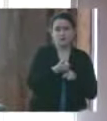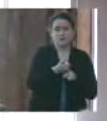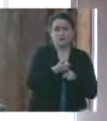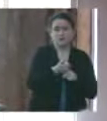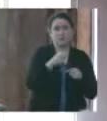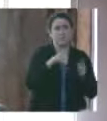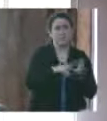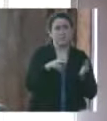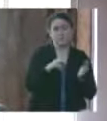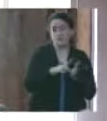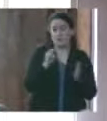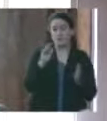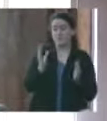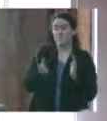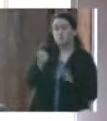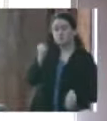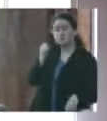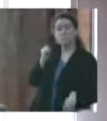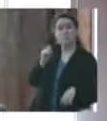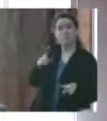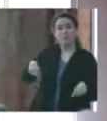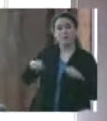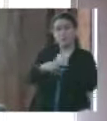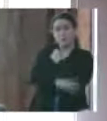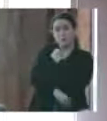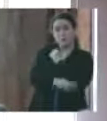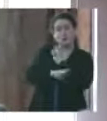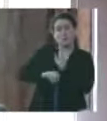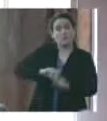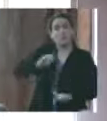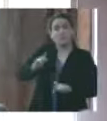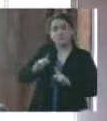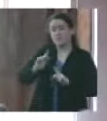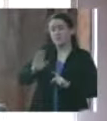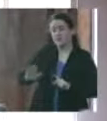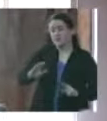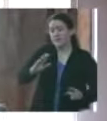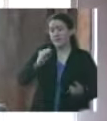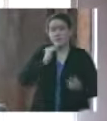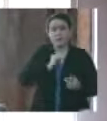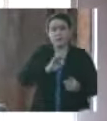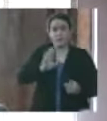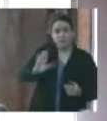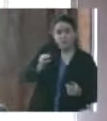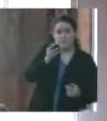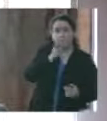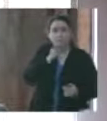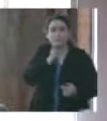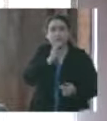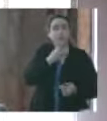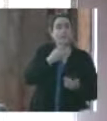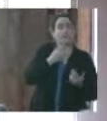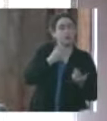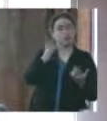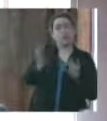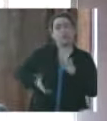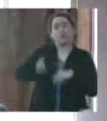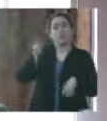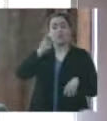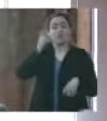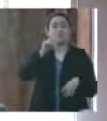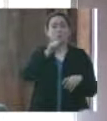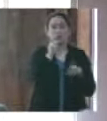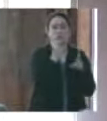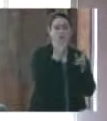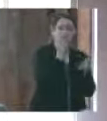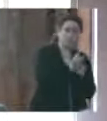livelihood and the survival of the poor in terms of neglecting the conservation of ecosystems and